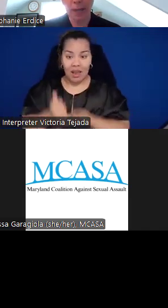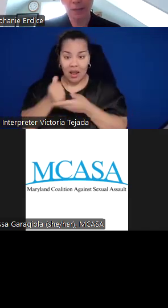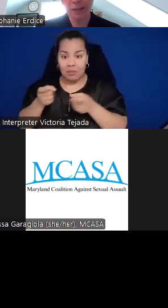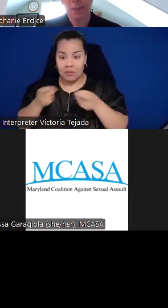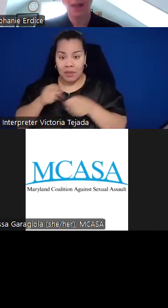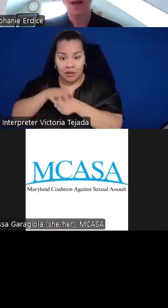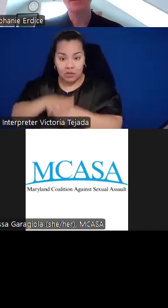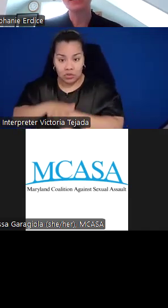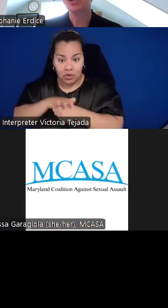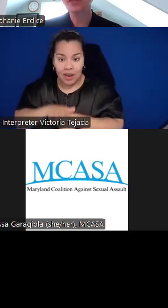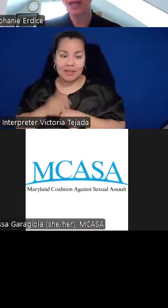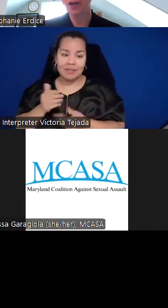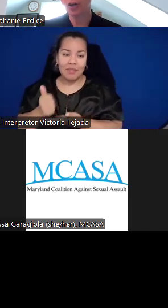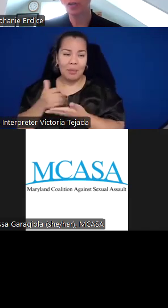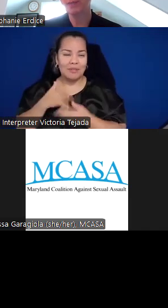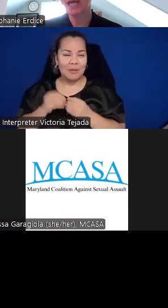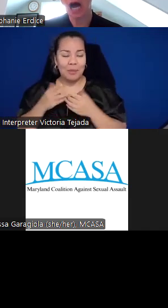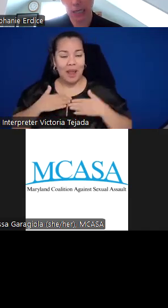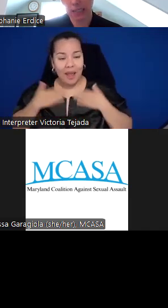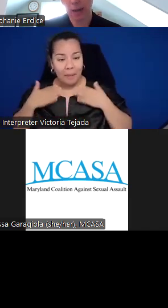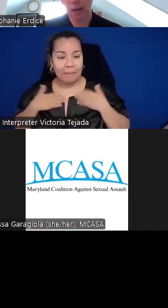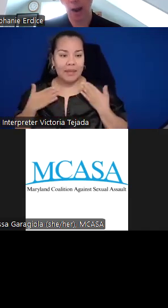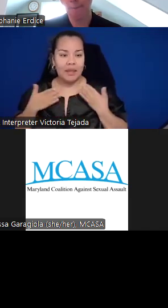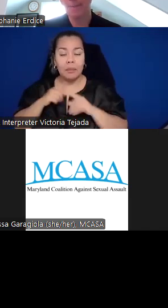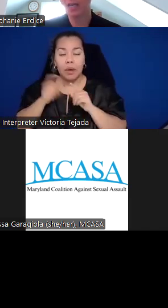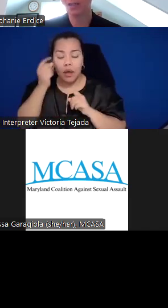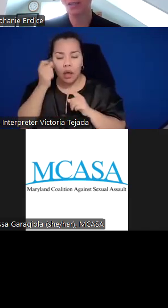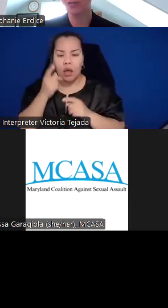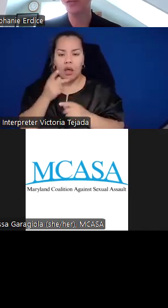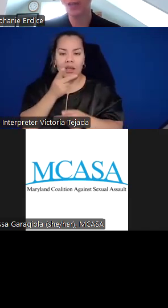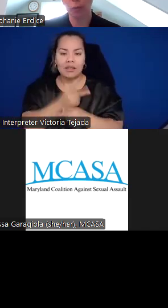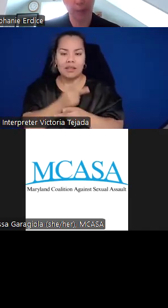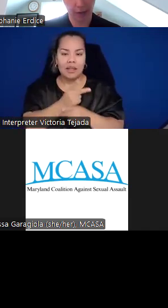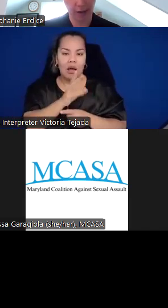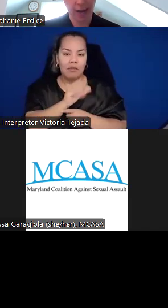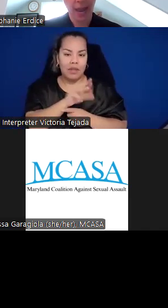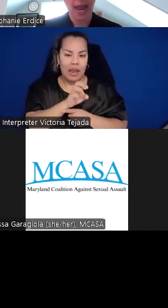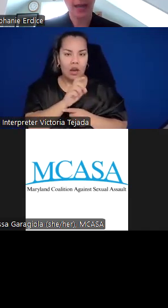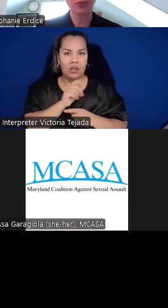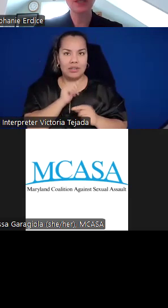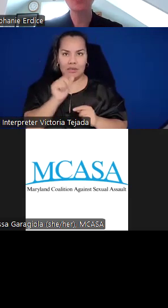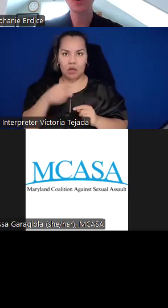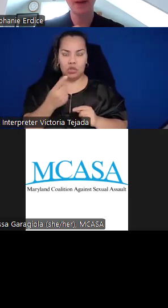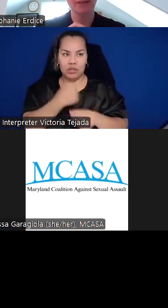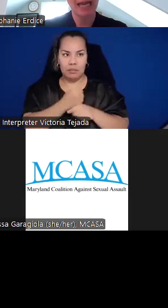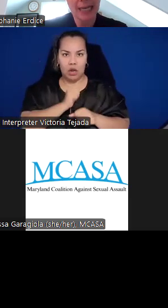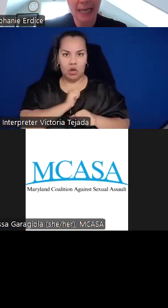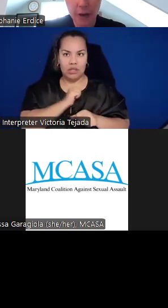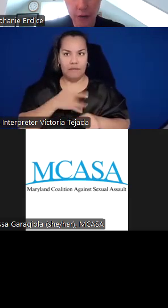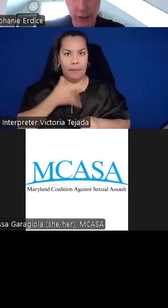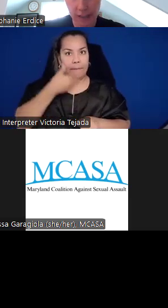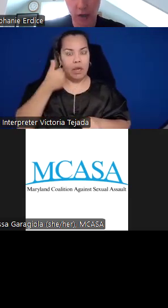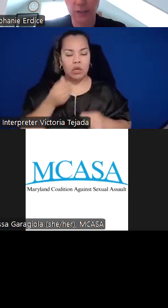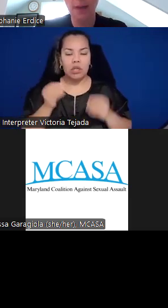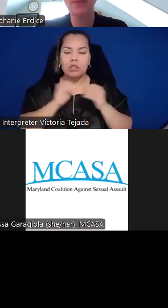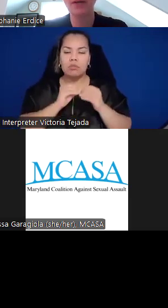in the moment. But self-care goes beyond making ourselves feel better. And it's really more about taking